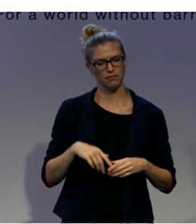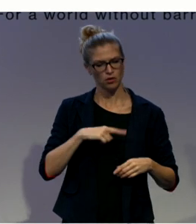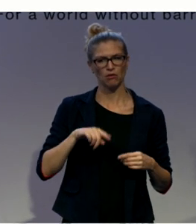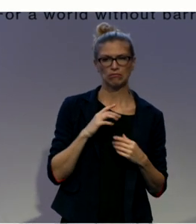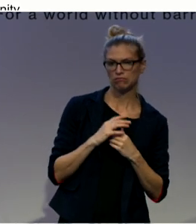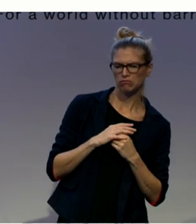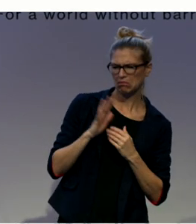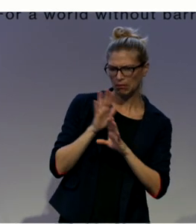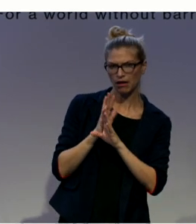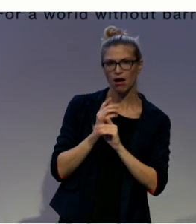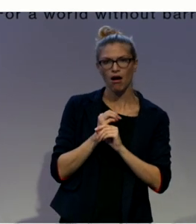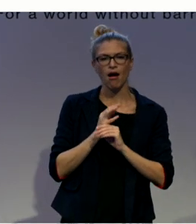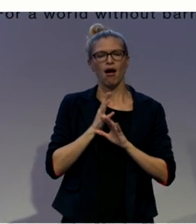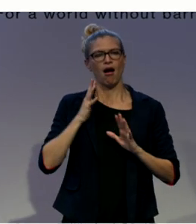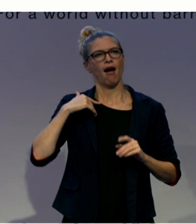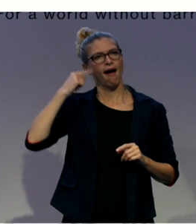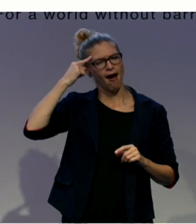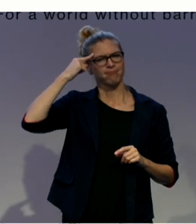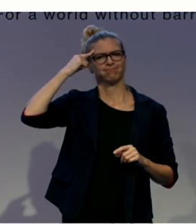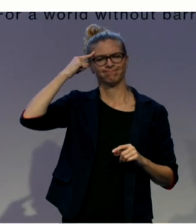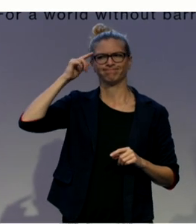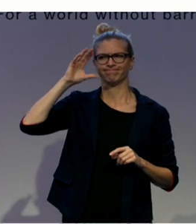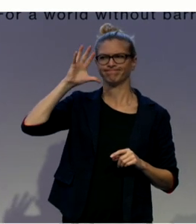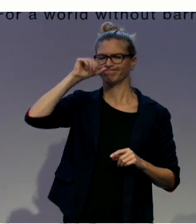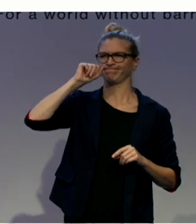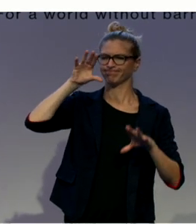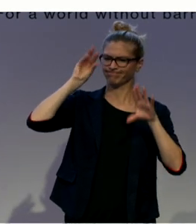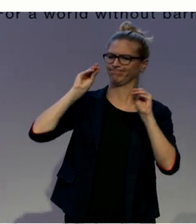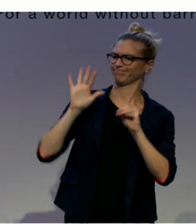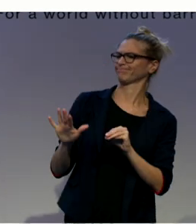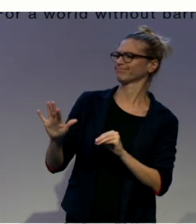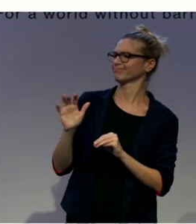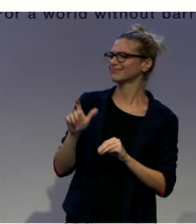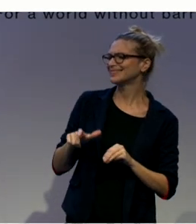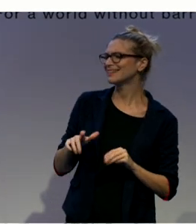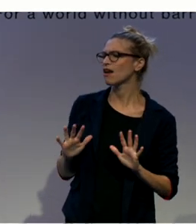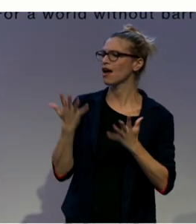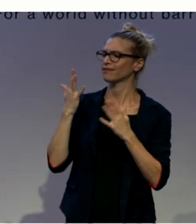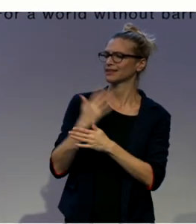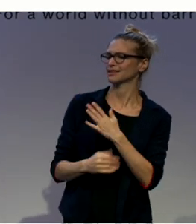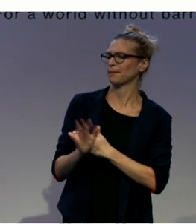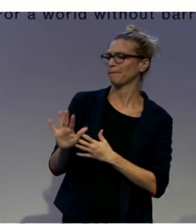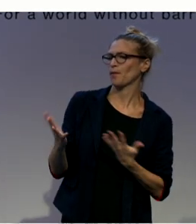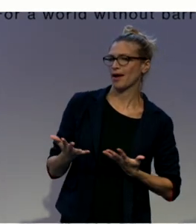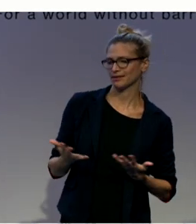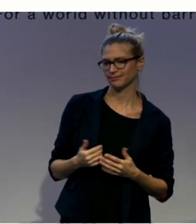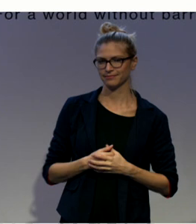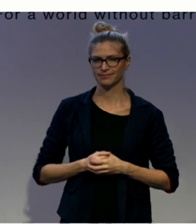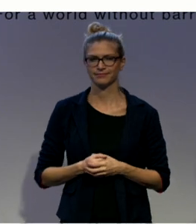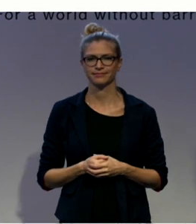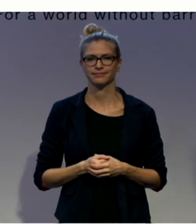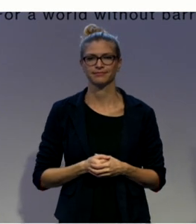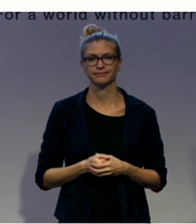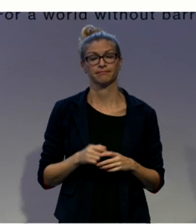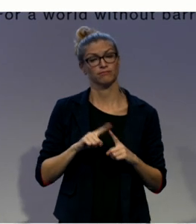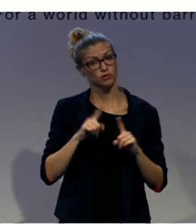disability. And finally, of the impact we created is the acknowledgments of personal assistance service systems